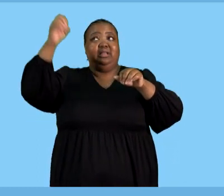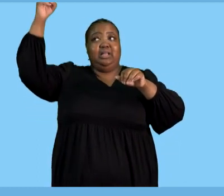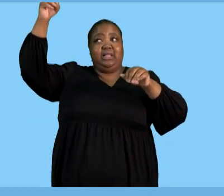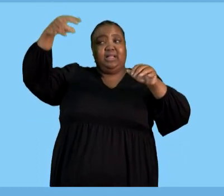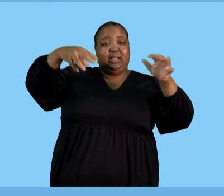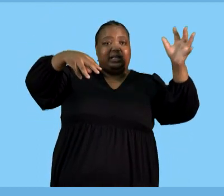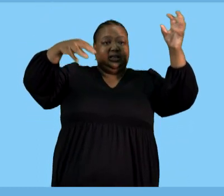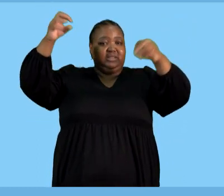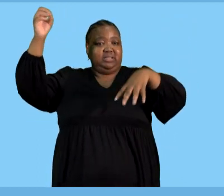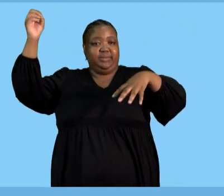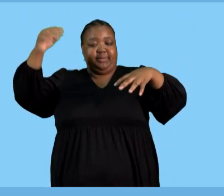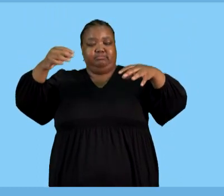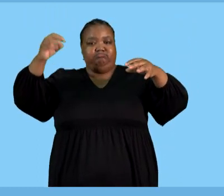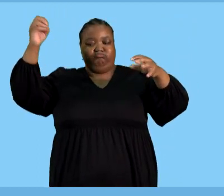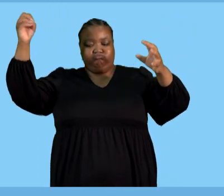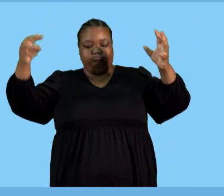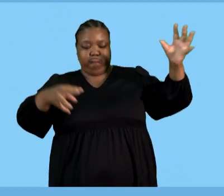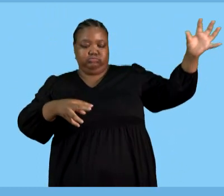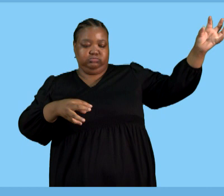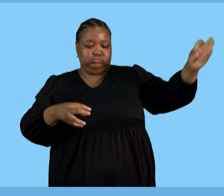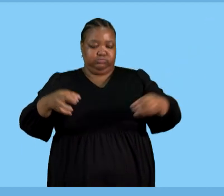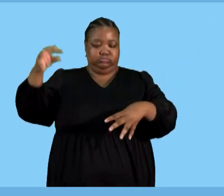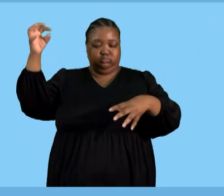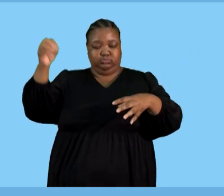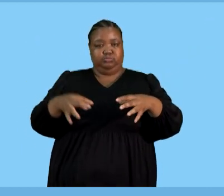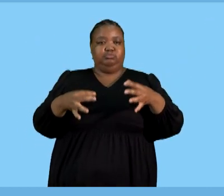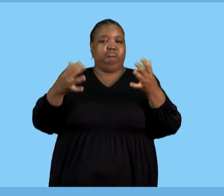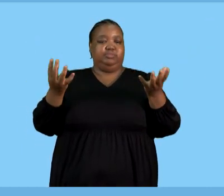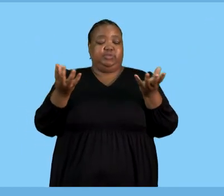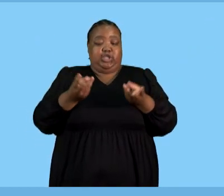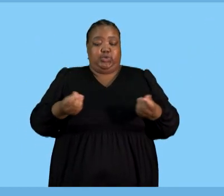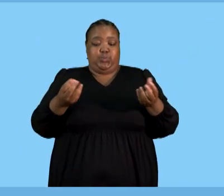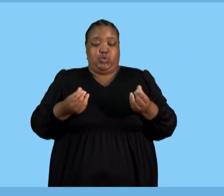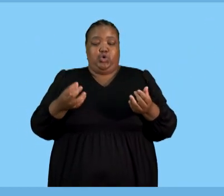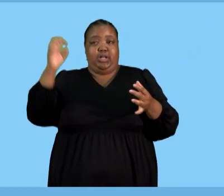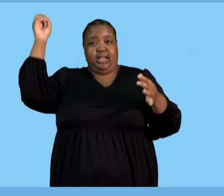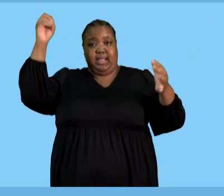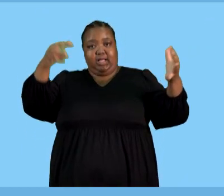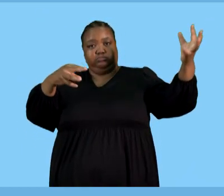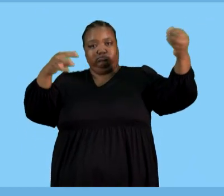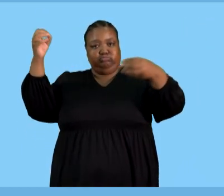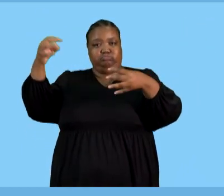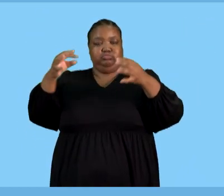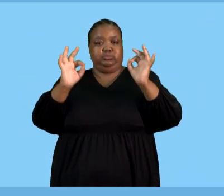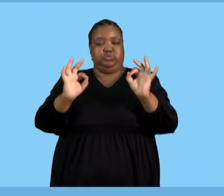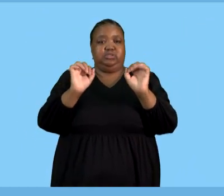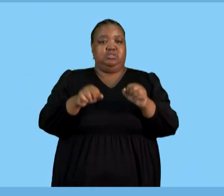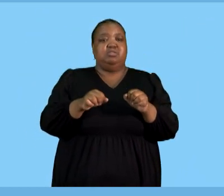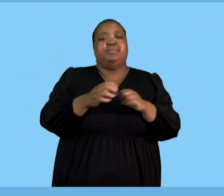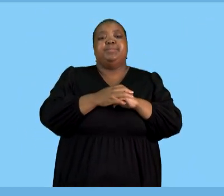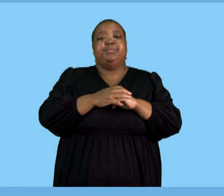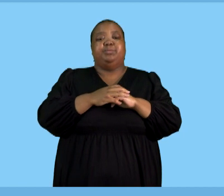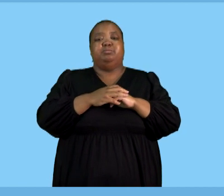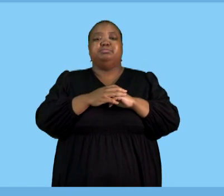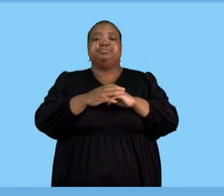reflected parallel to each other as they do from a smooth surface. So in a smooth surface, those